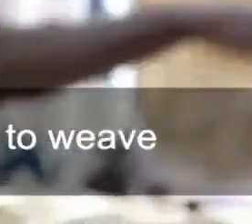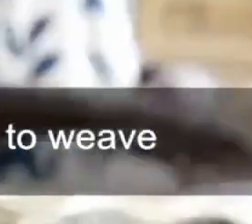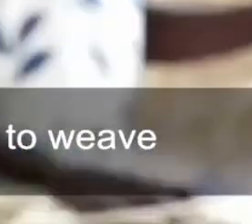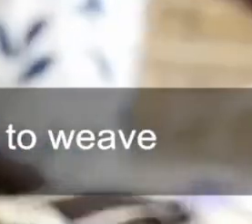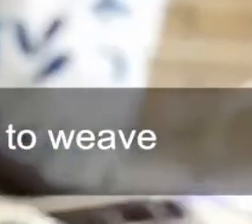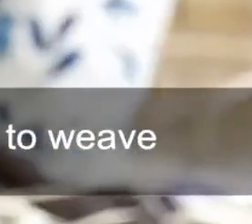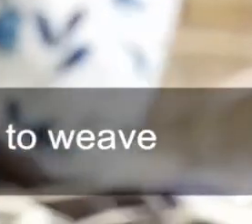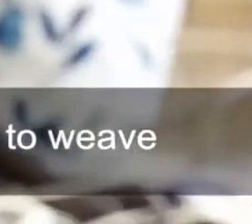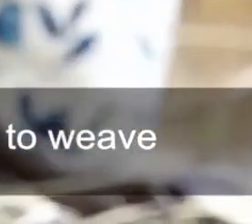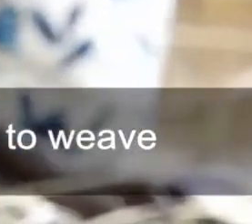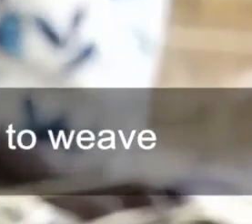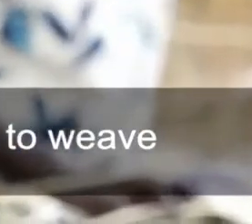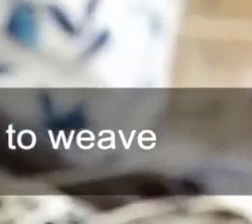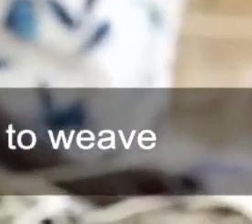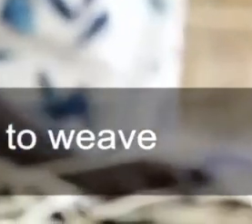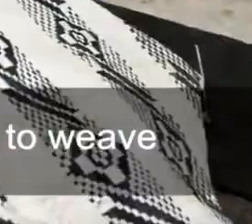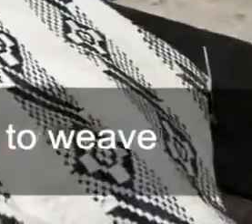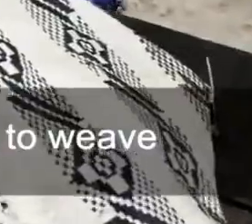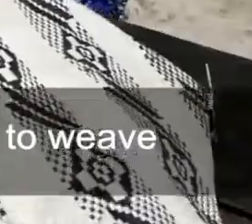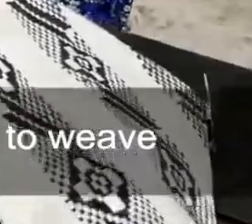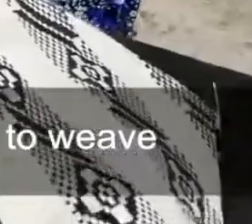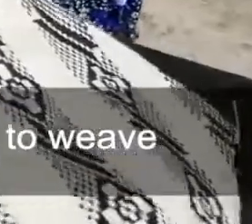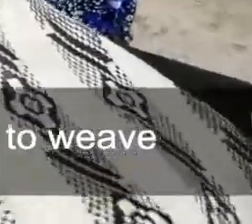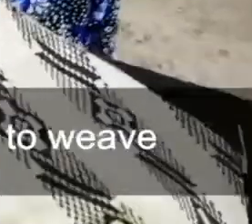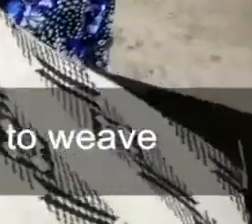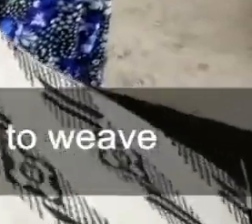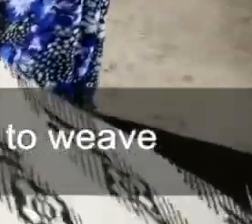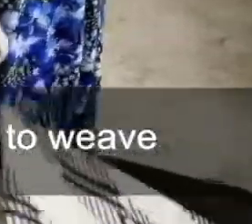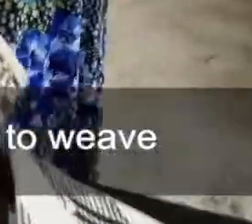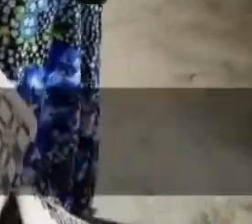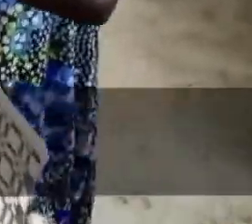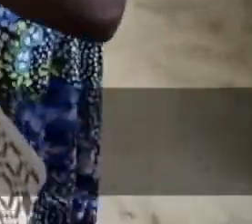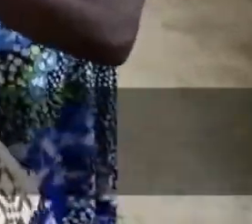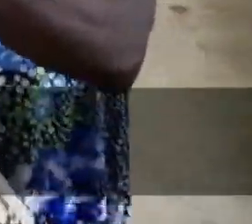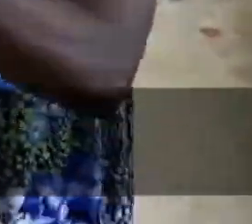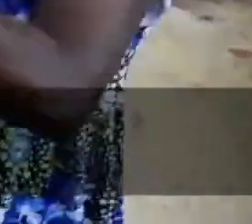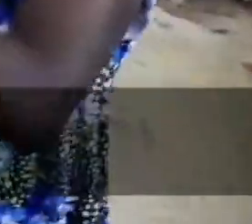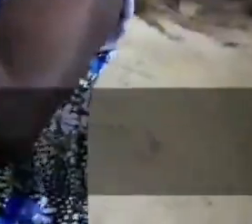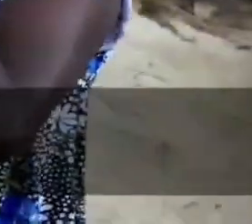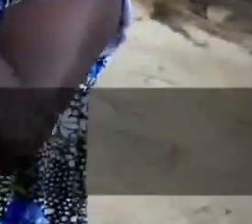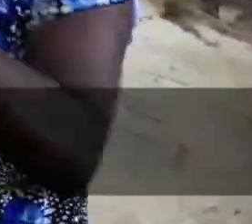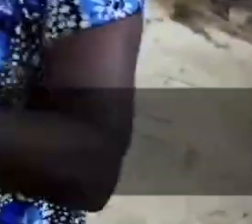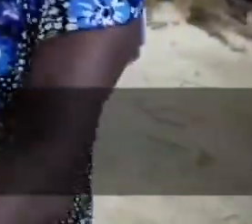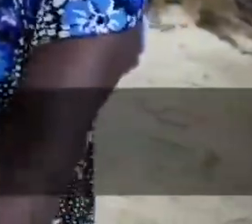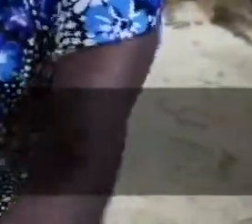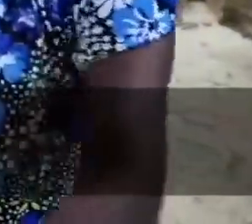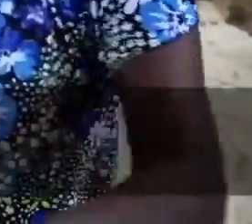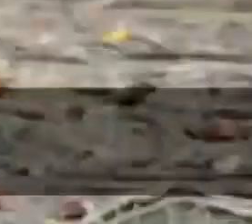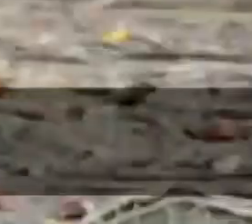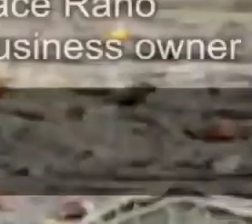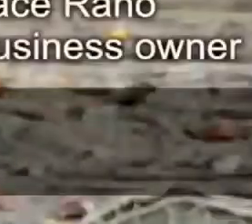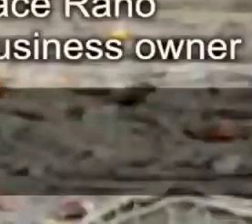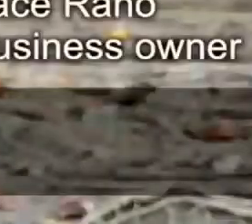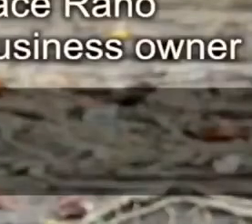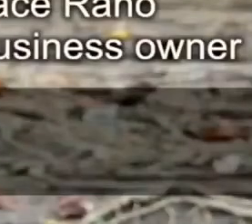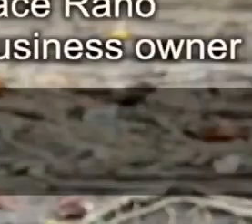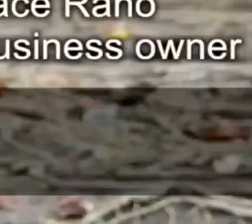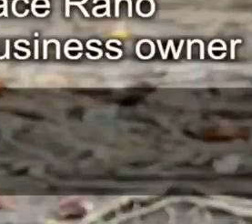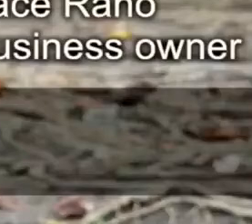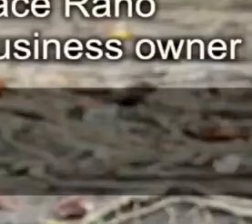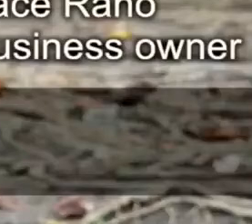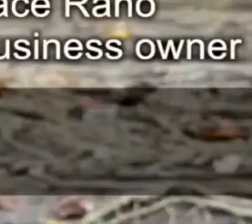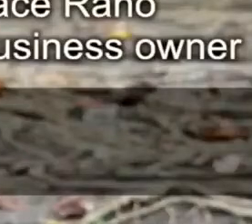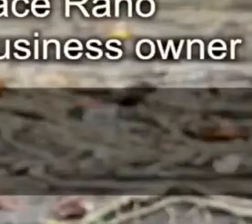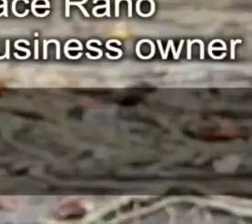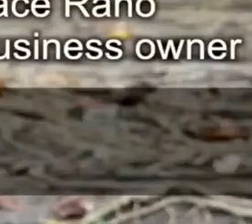When I was a little girl, my mother always do weaving. That's our job, that's our work. And now we